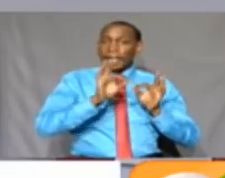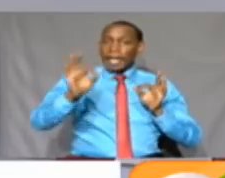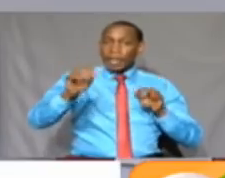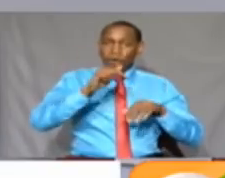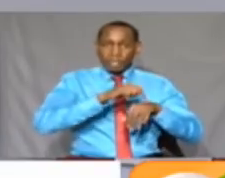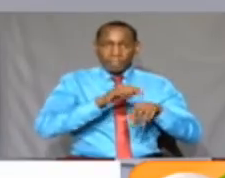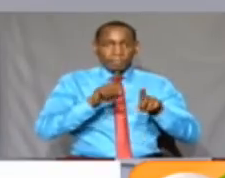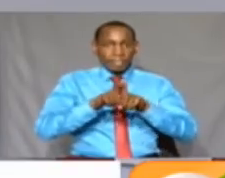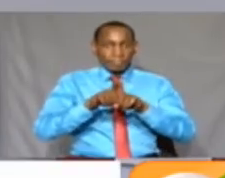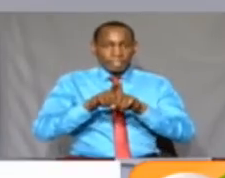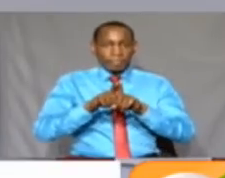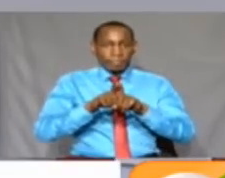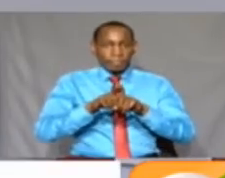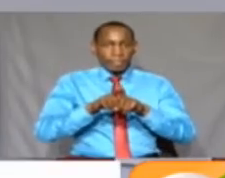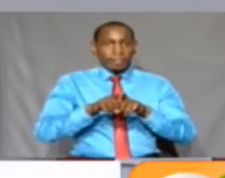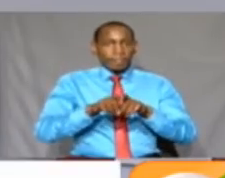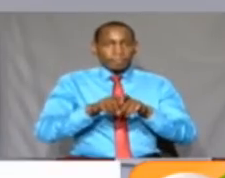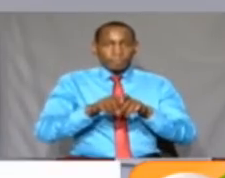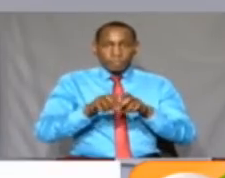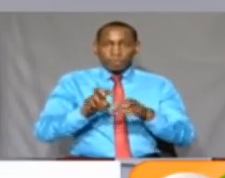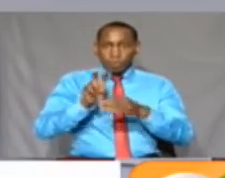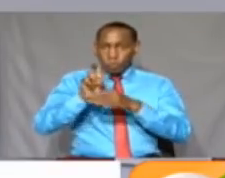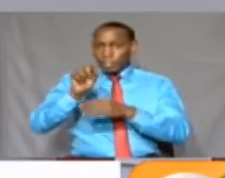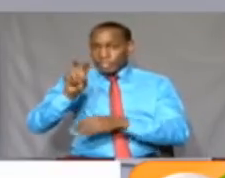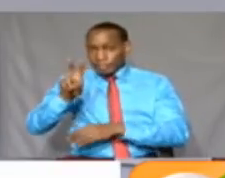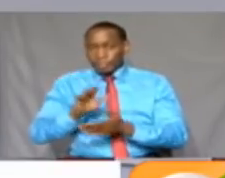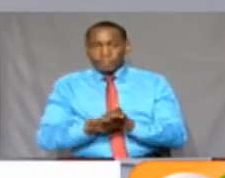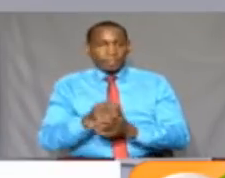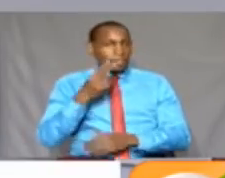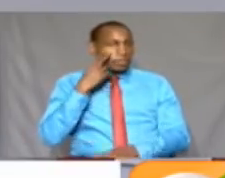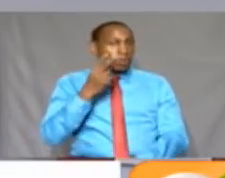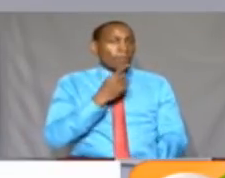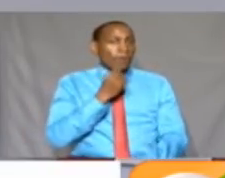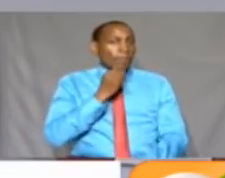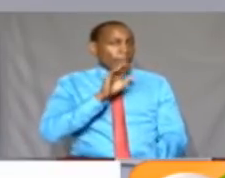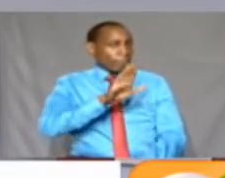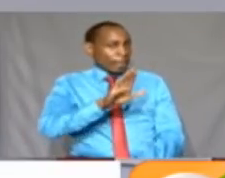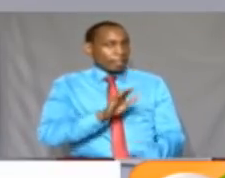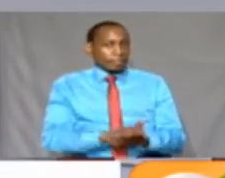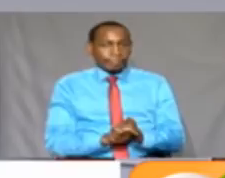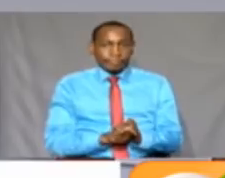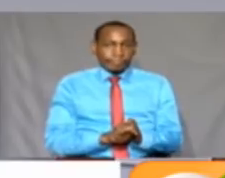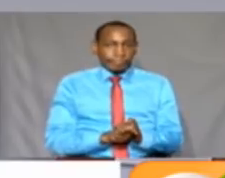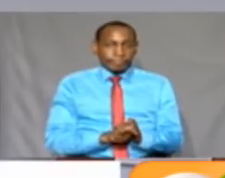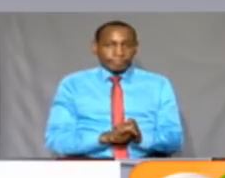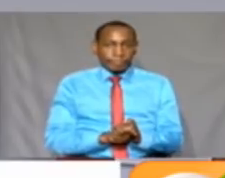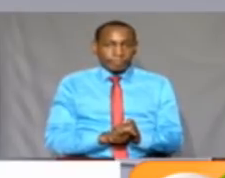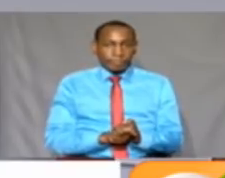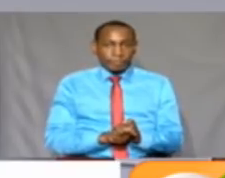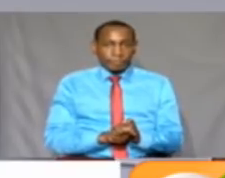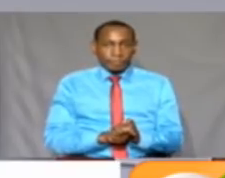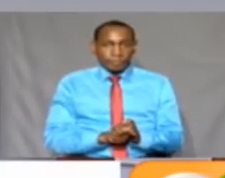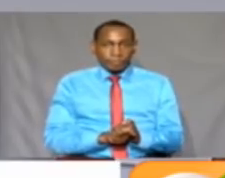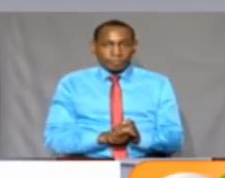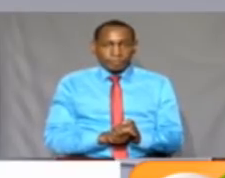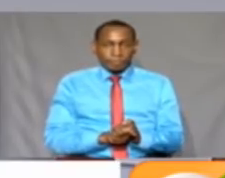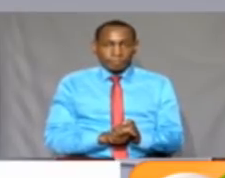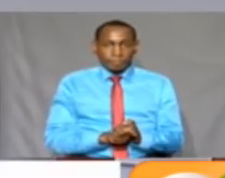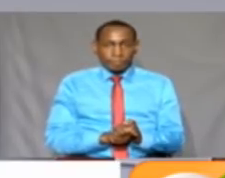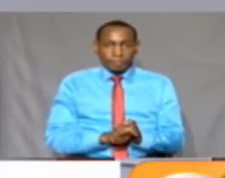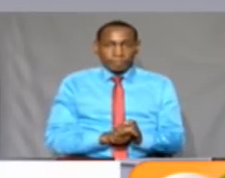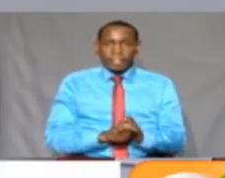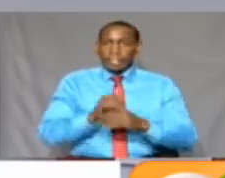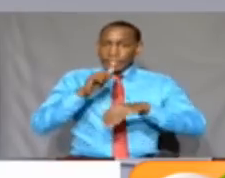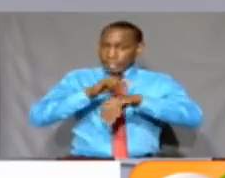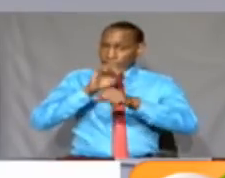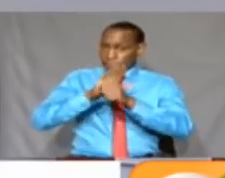an ardent watcher of TV, I could see this boy is actually, he occupies most of his